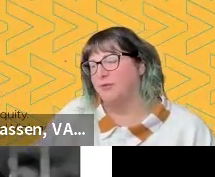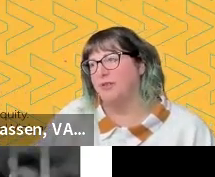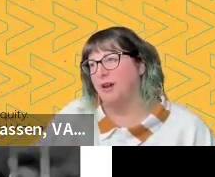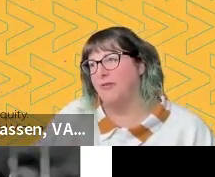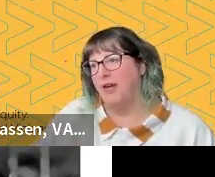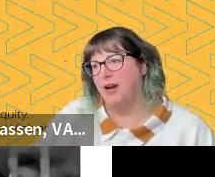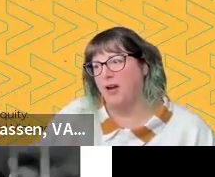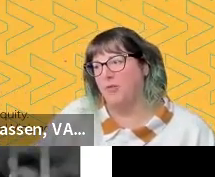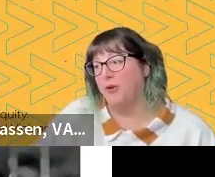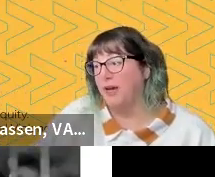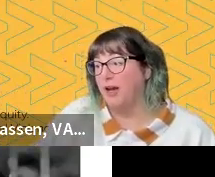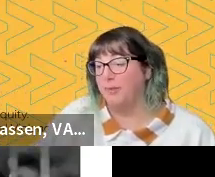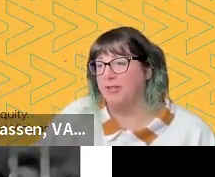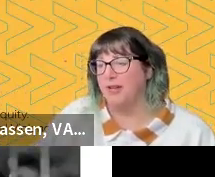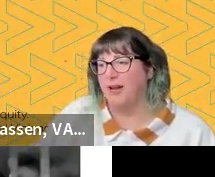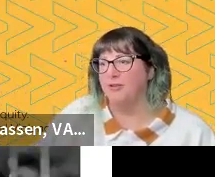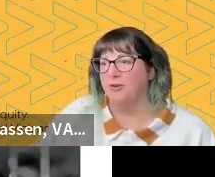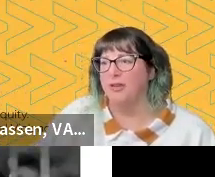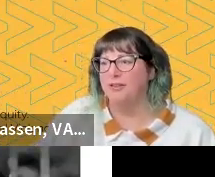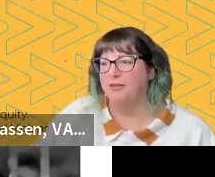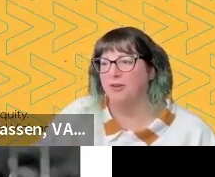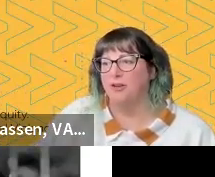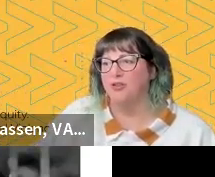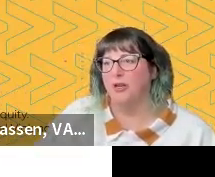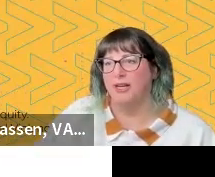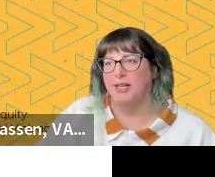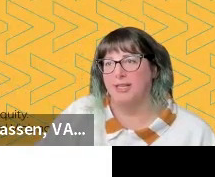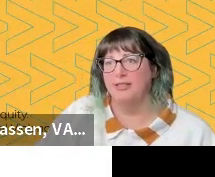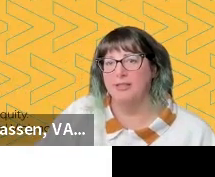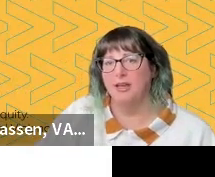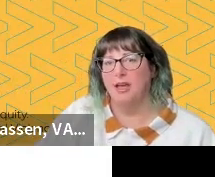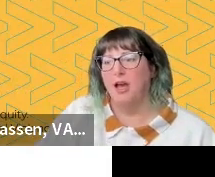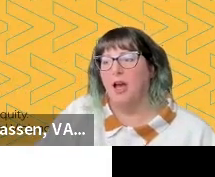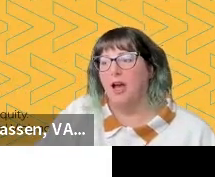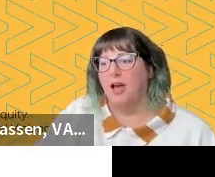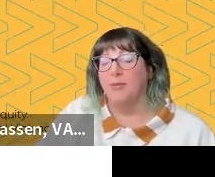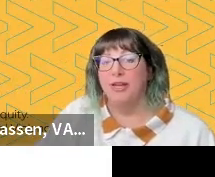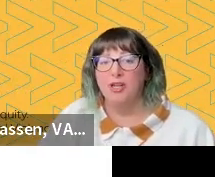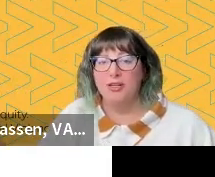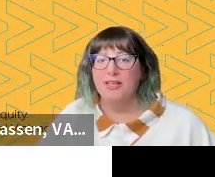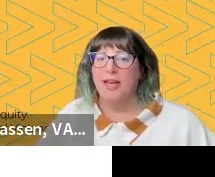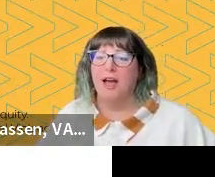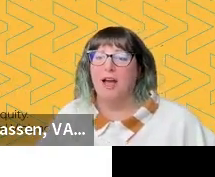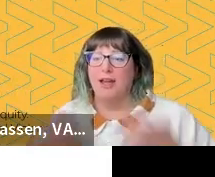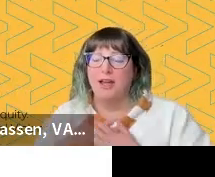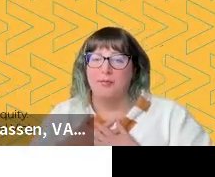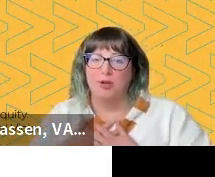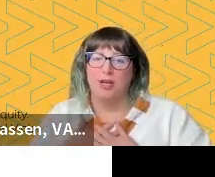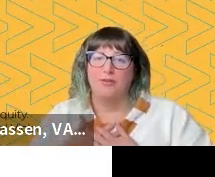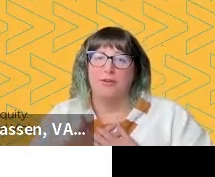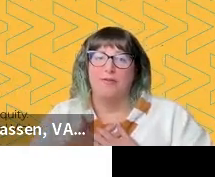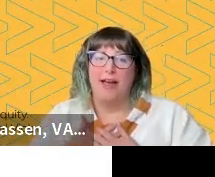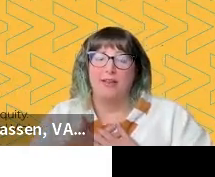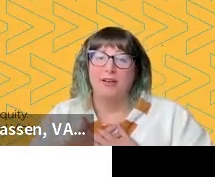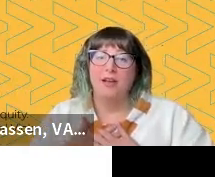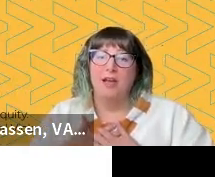about some of the stuff that we've done up until now. So thanks for joining, Liz. Like Sharon said, I am